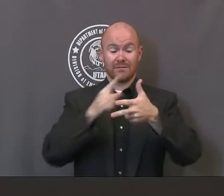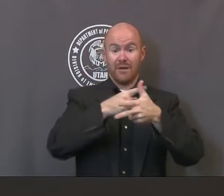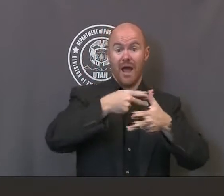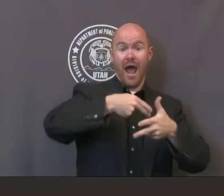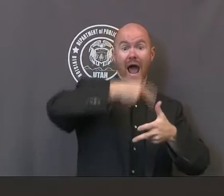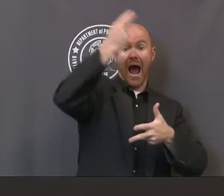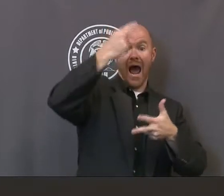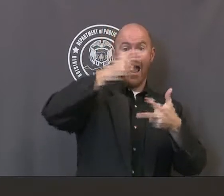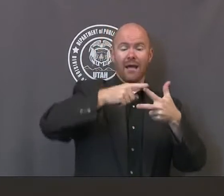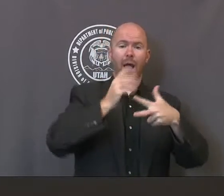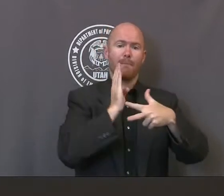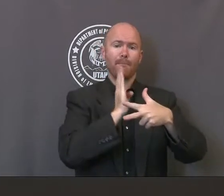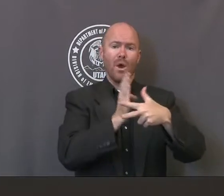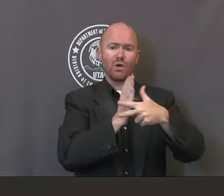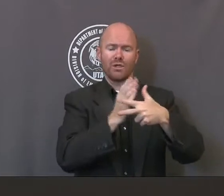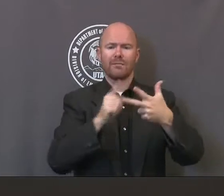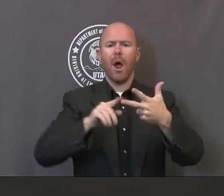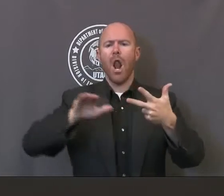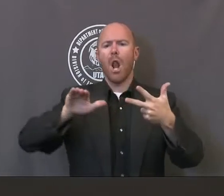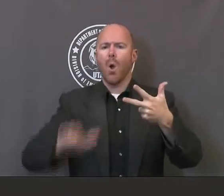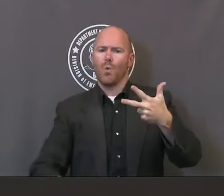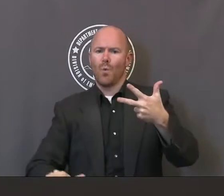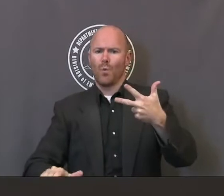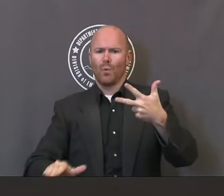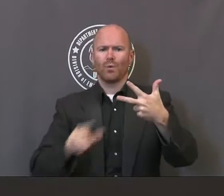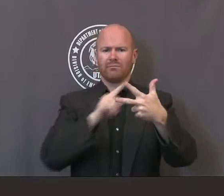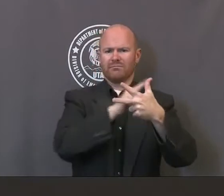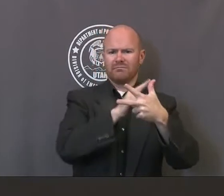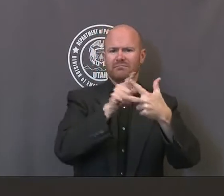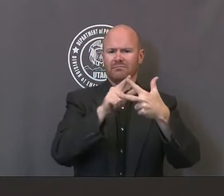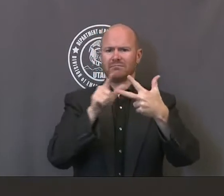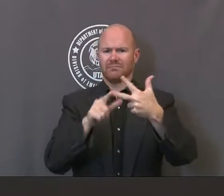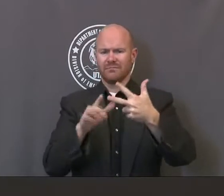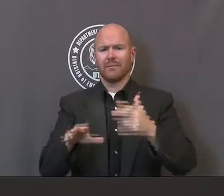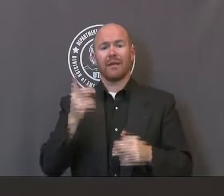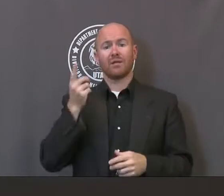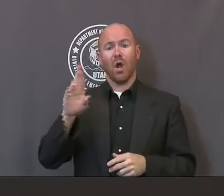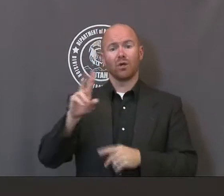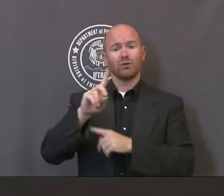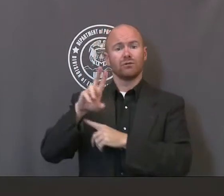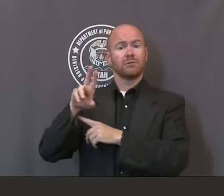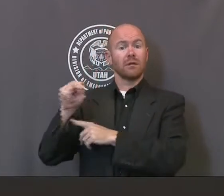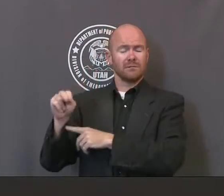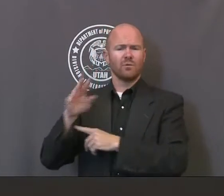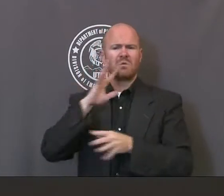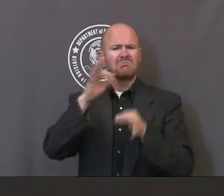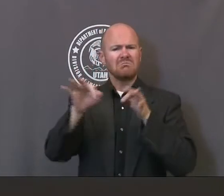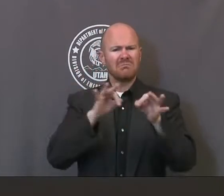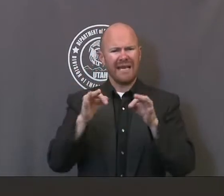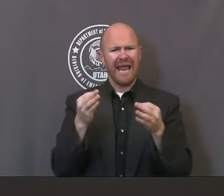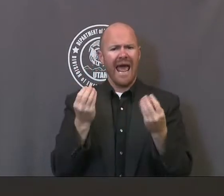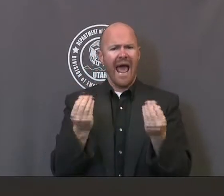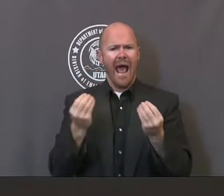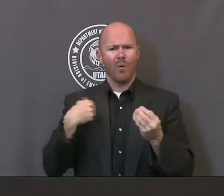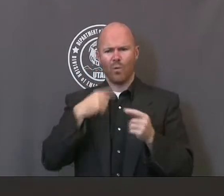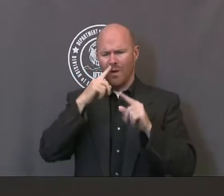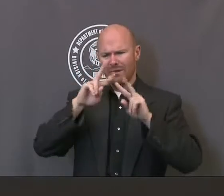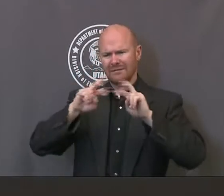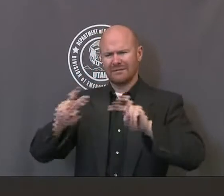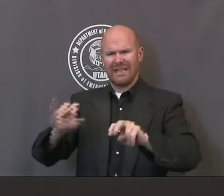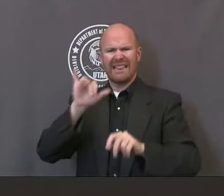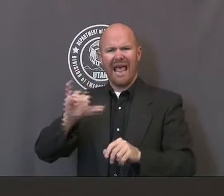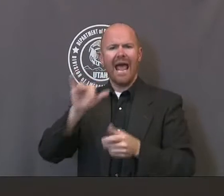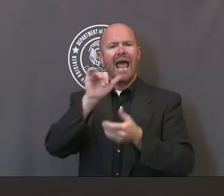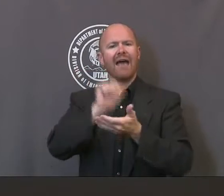moderate, or a low transmission area. Dr. Angela Dunn will now explain how a data-driven transmission index will guide